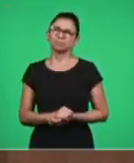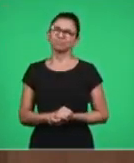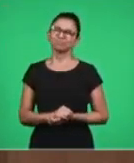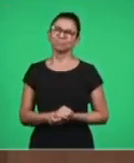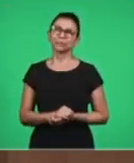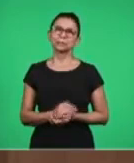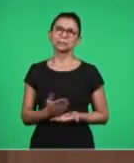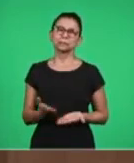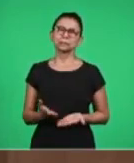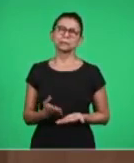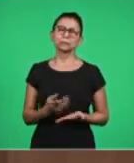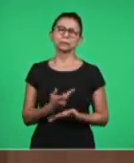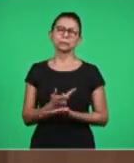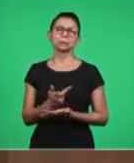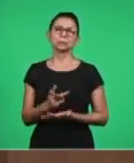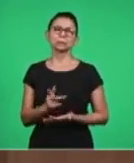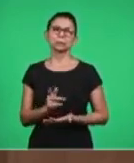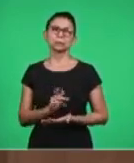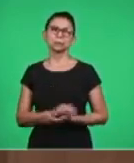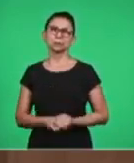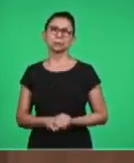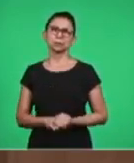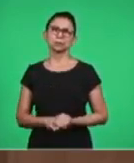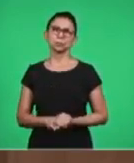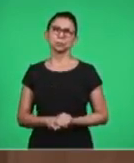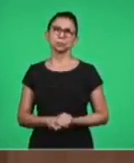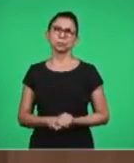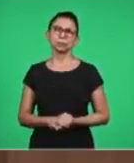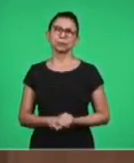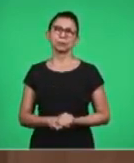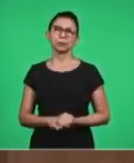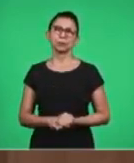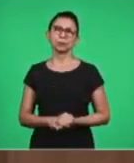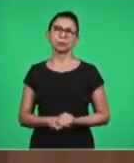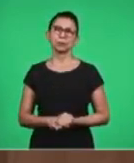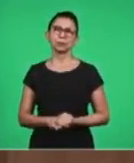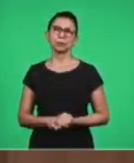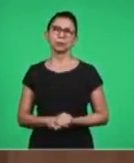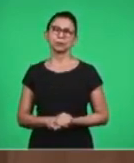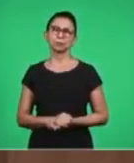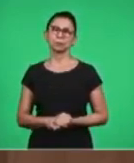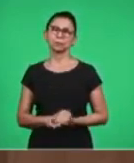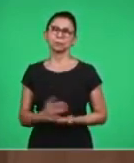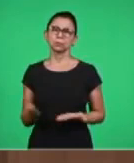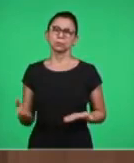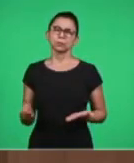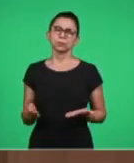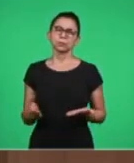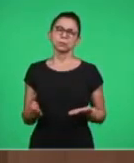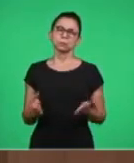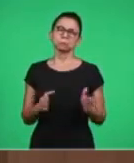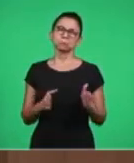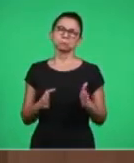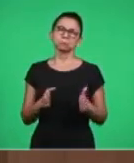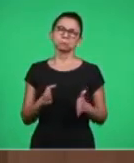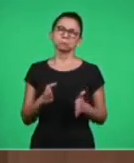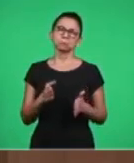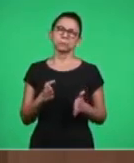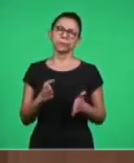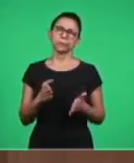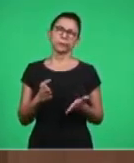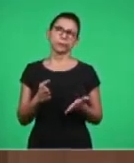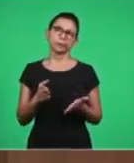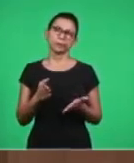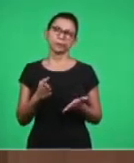a few they have, at last, they had very little success because the world began to live through a